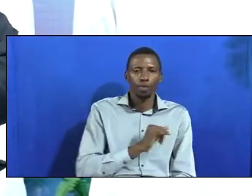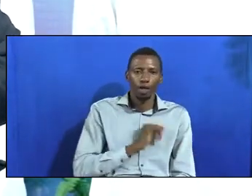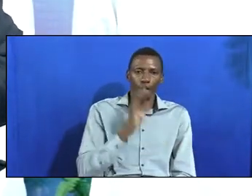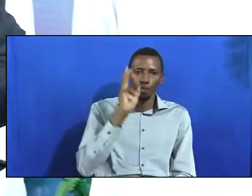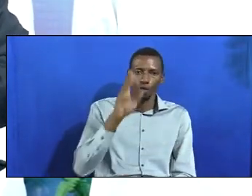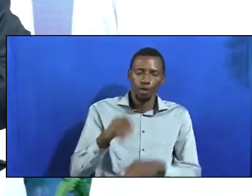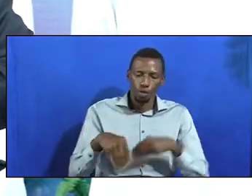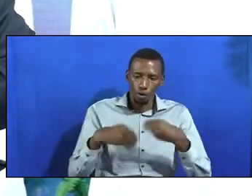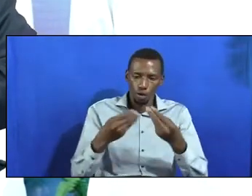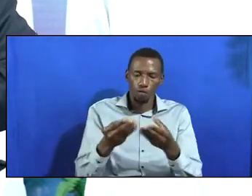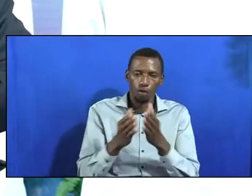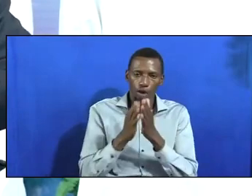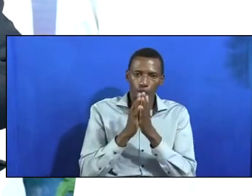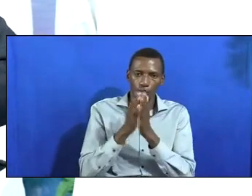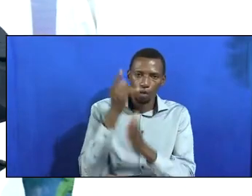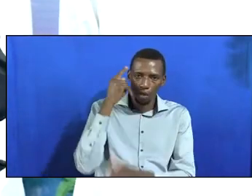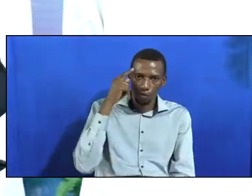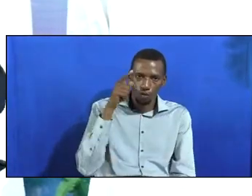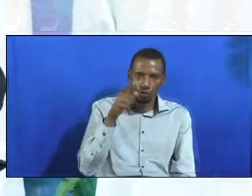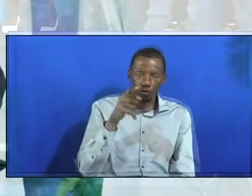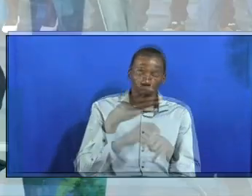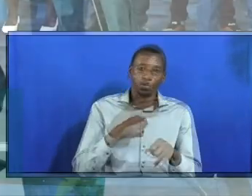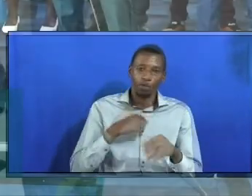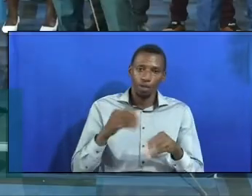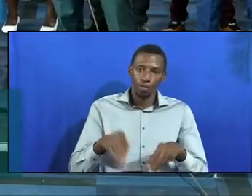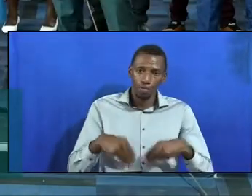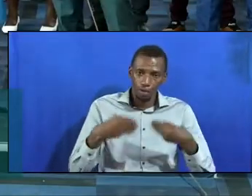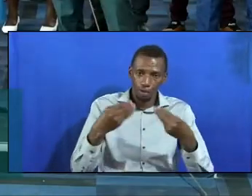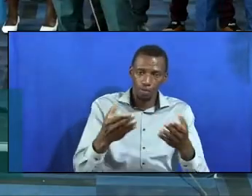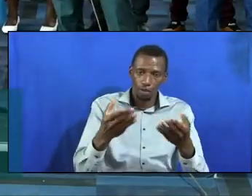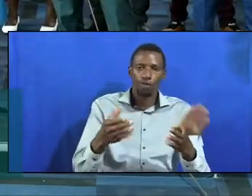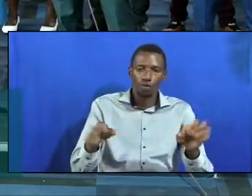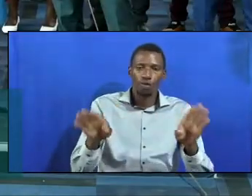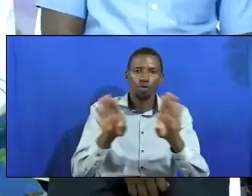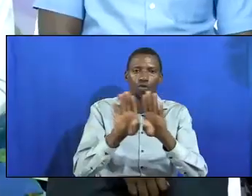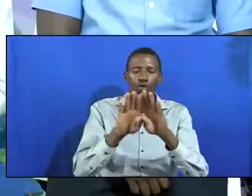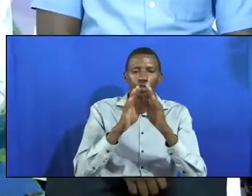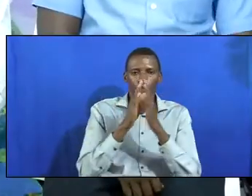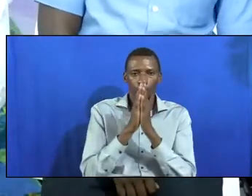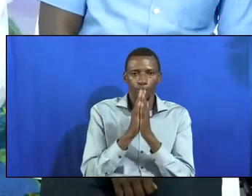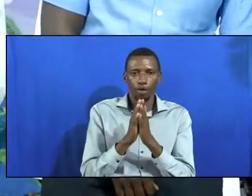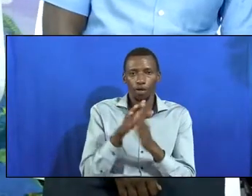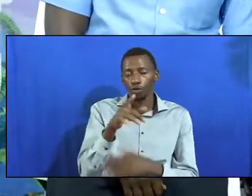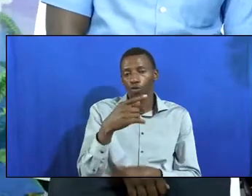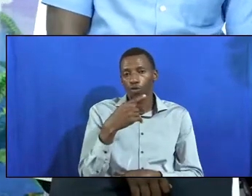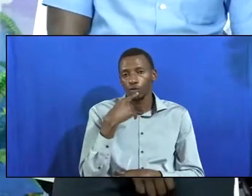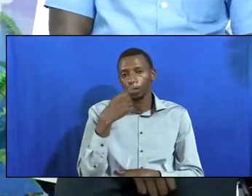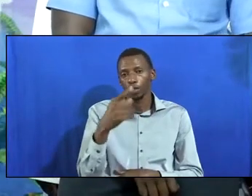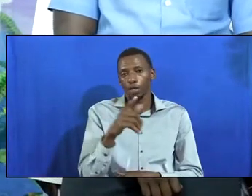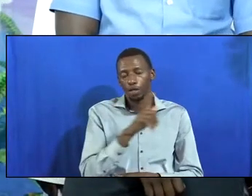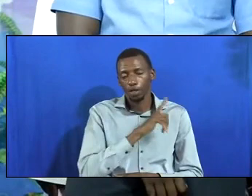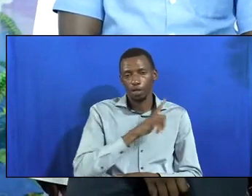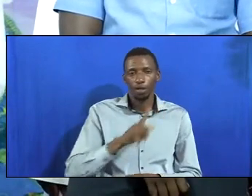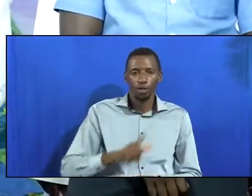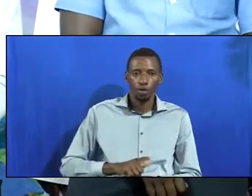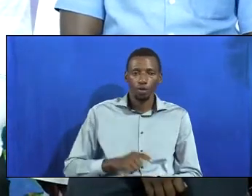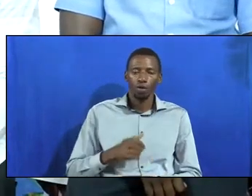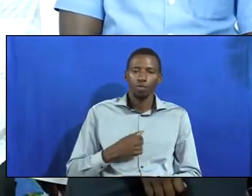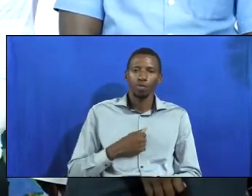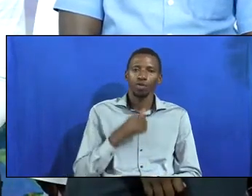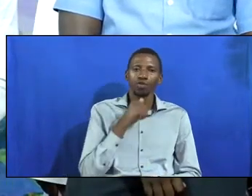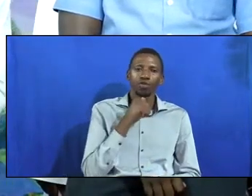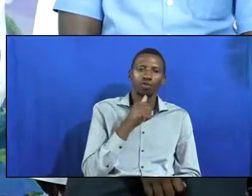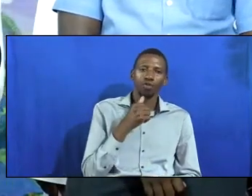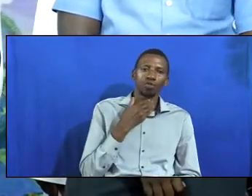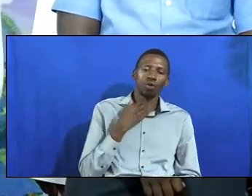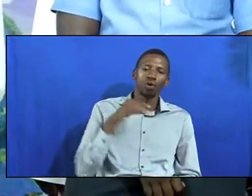offer prayer for you, and your life will never be the same again. You are telling the Lord, I don't just want to remain a church